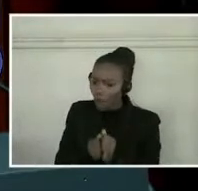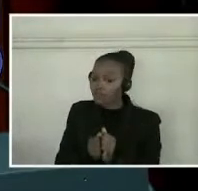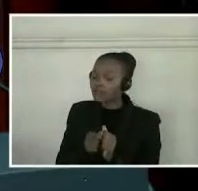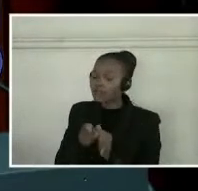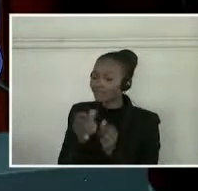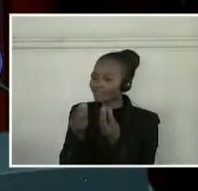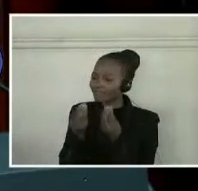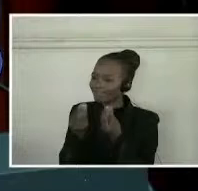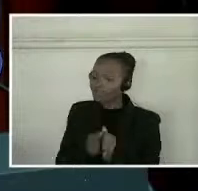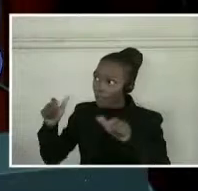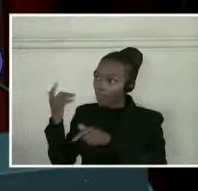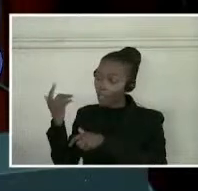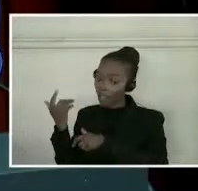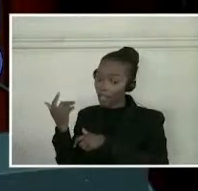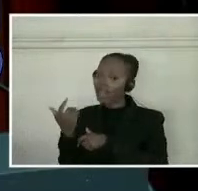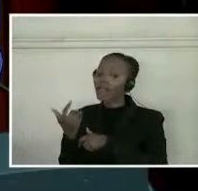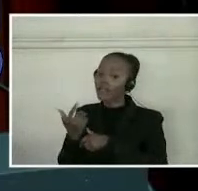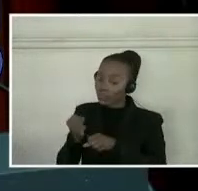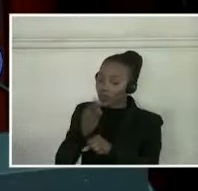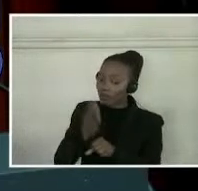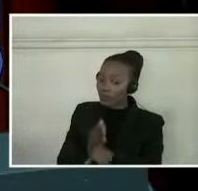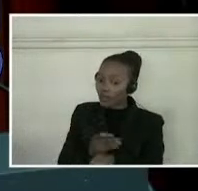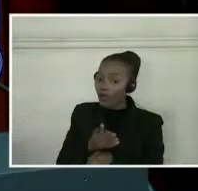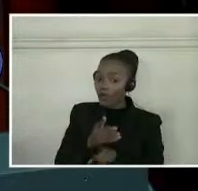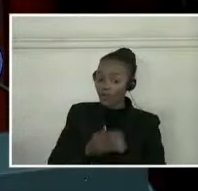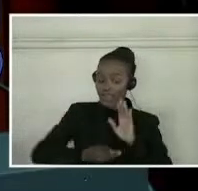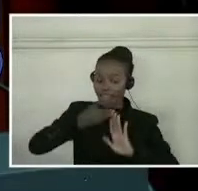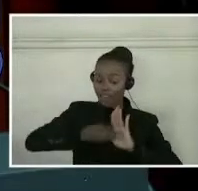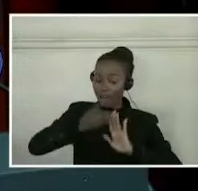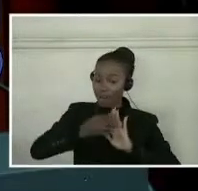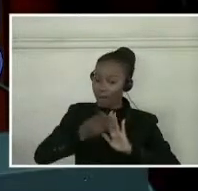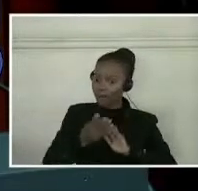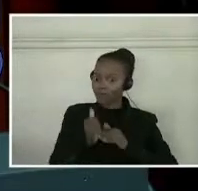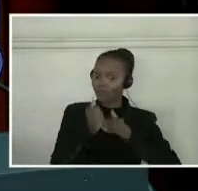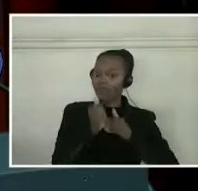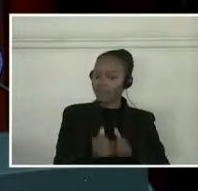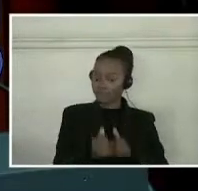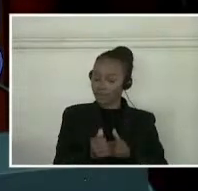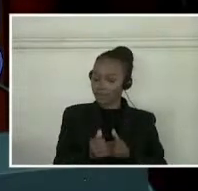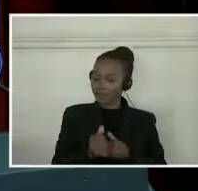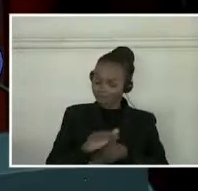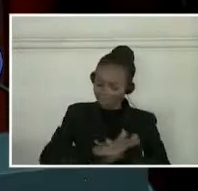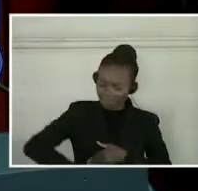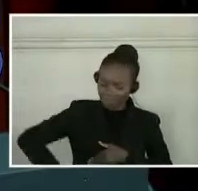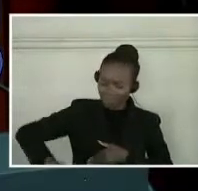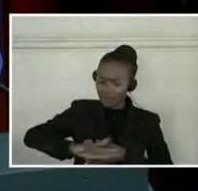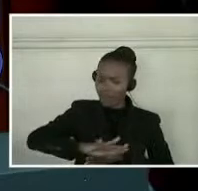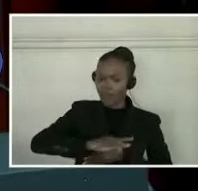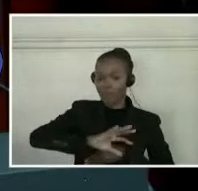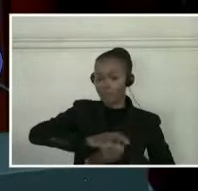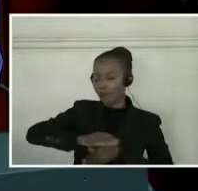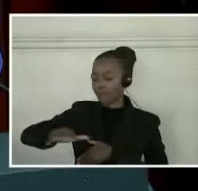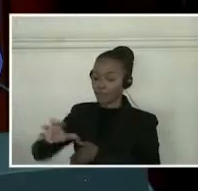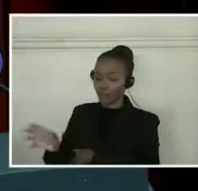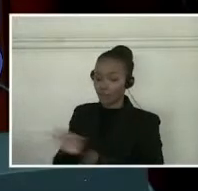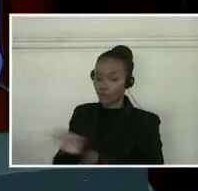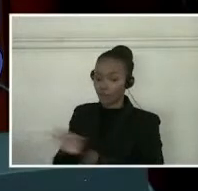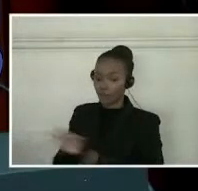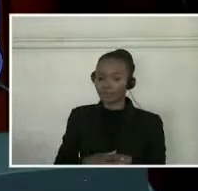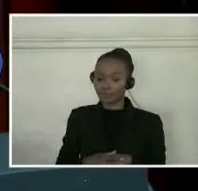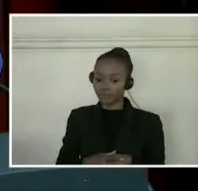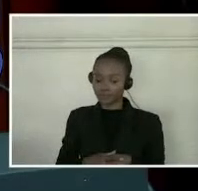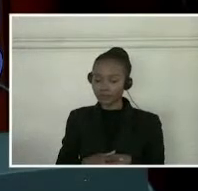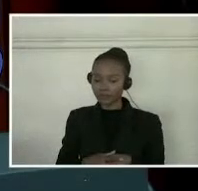drive the development and netball throughout our province fan packs will be set up to allow our